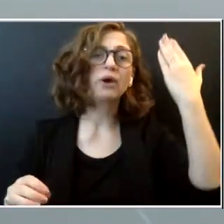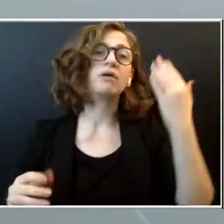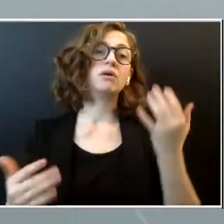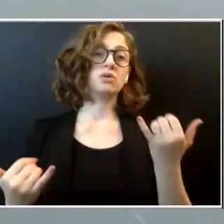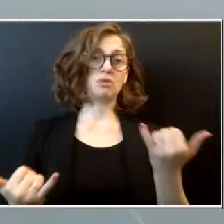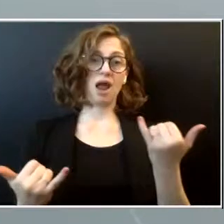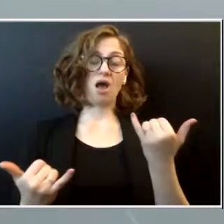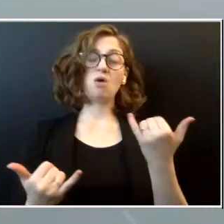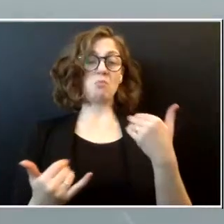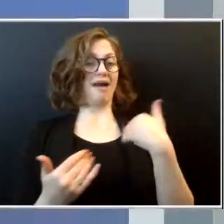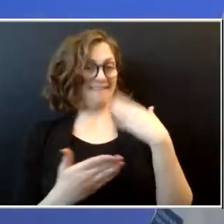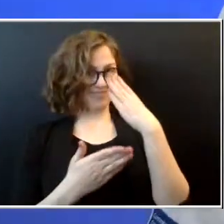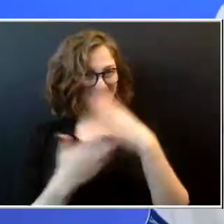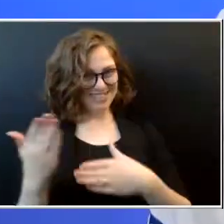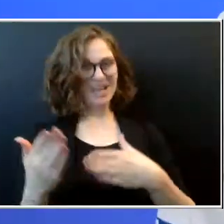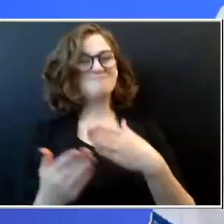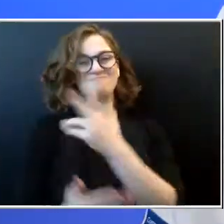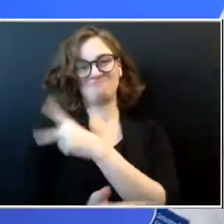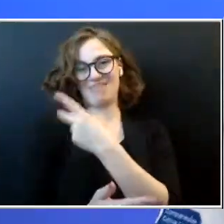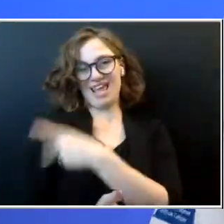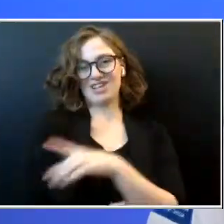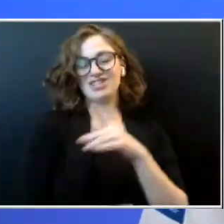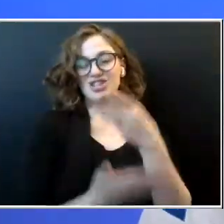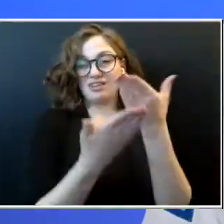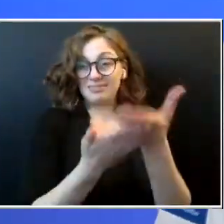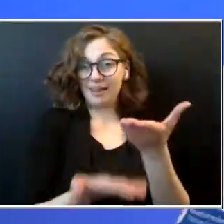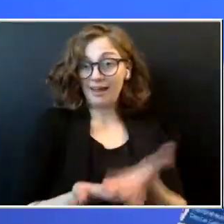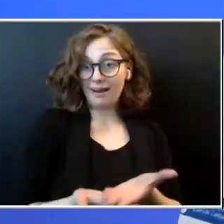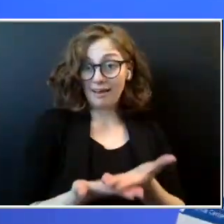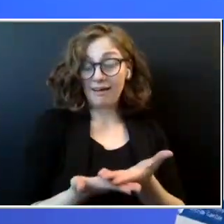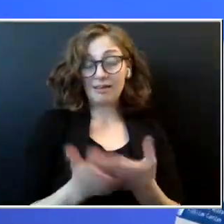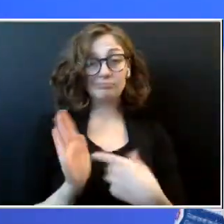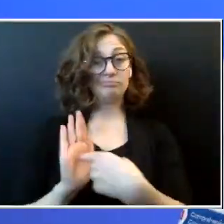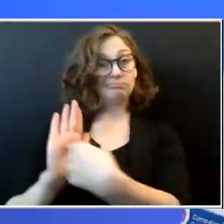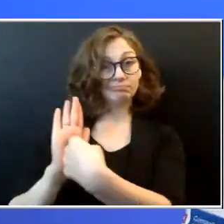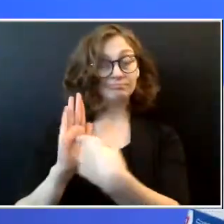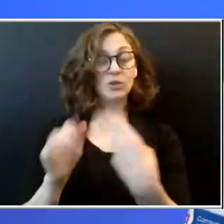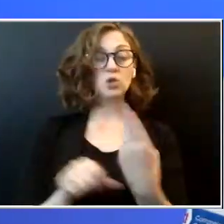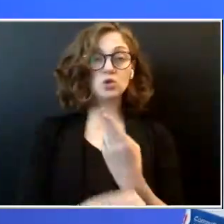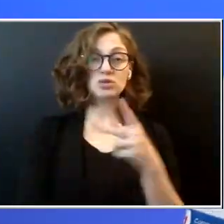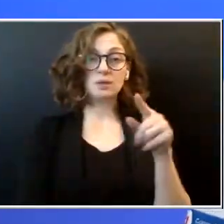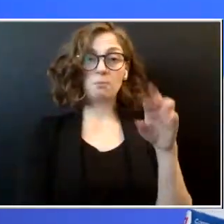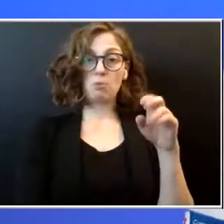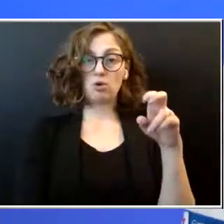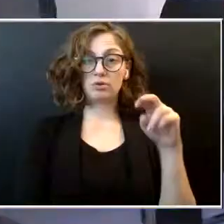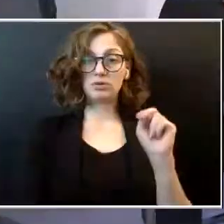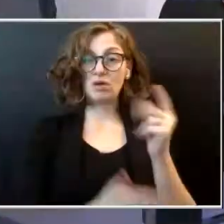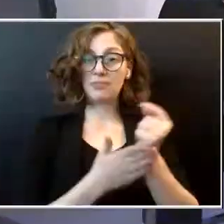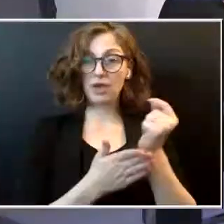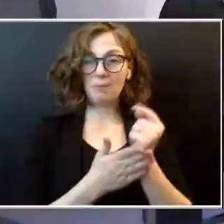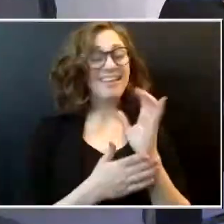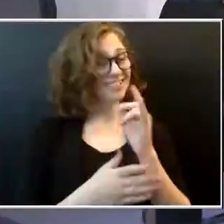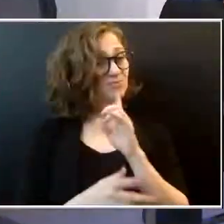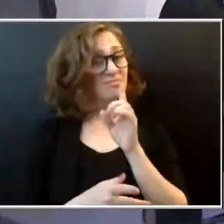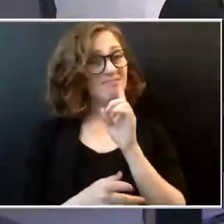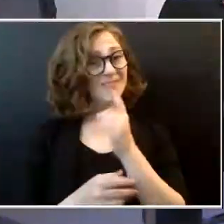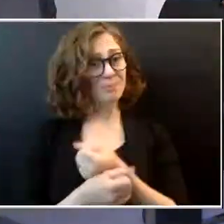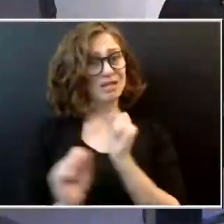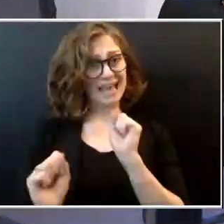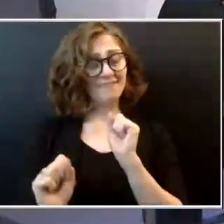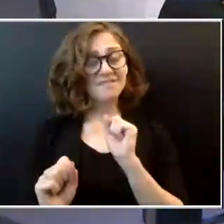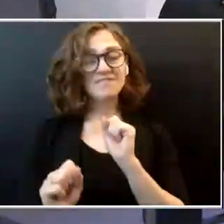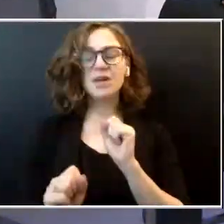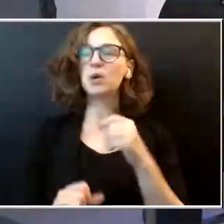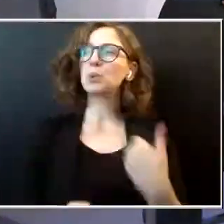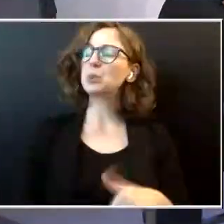to show that delivering in this way using proton therapy is actually quite safe. Yeah, that's a pretty remarkable story. Now, how